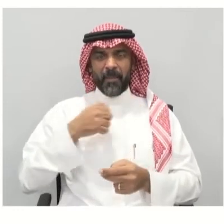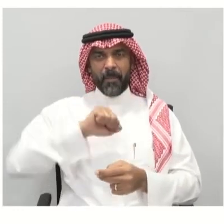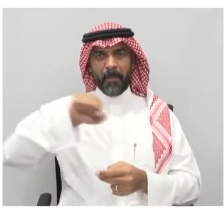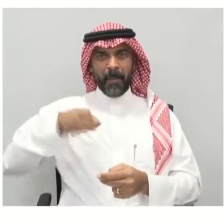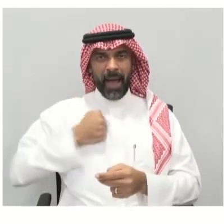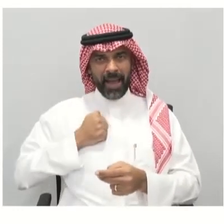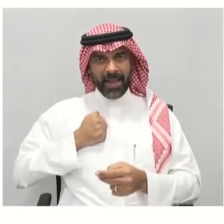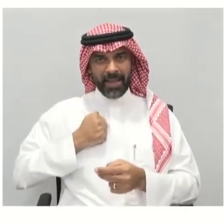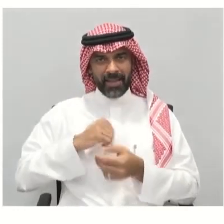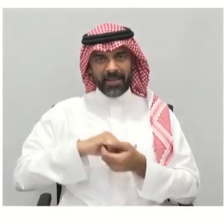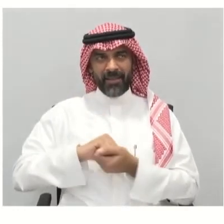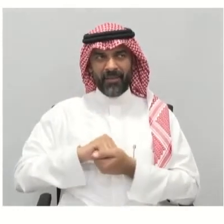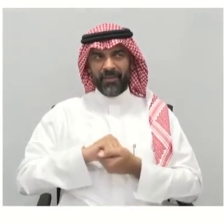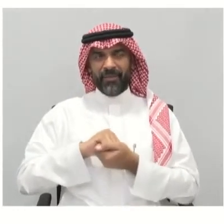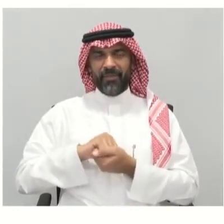friends.